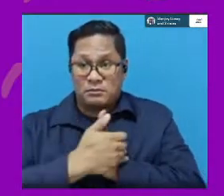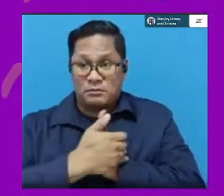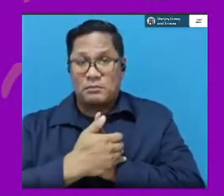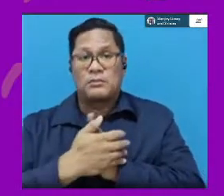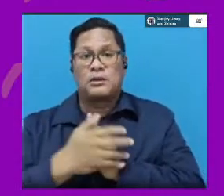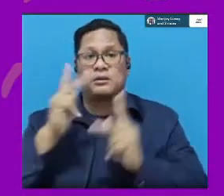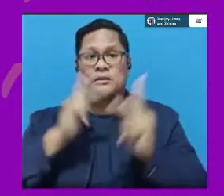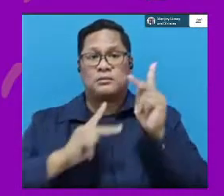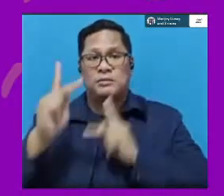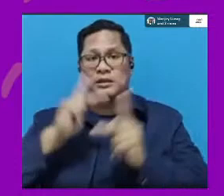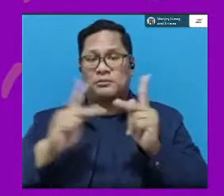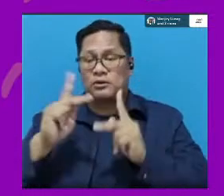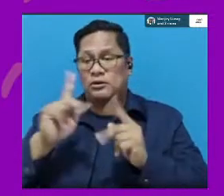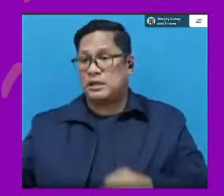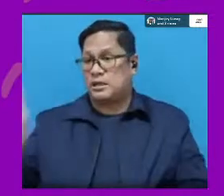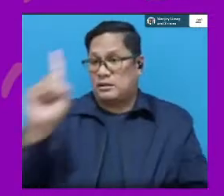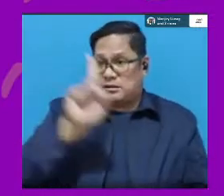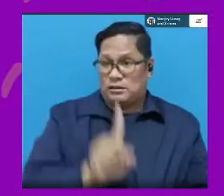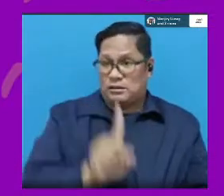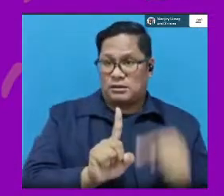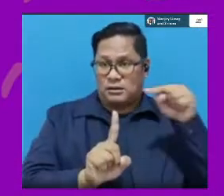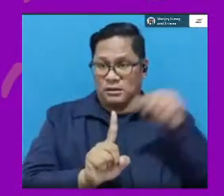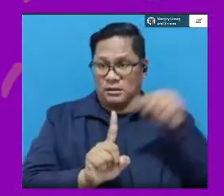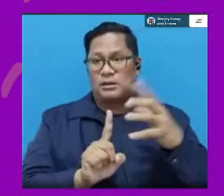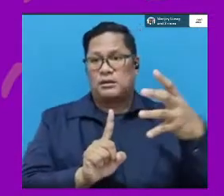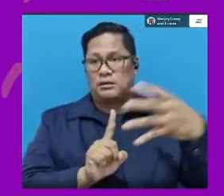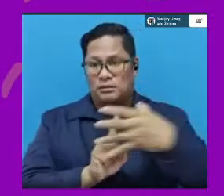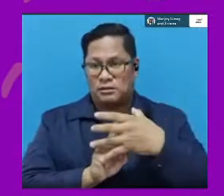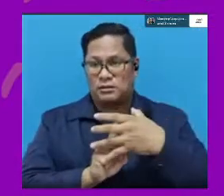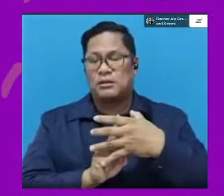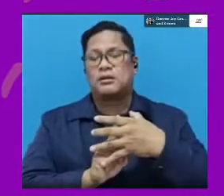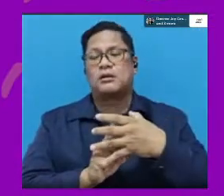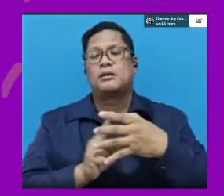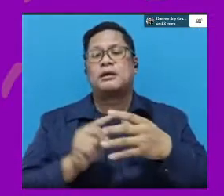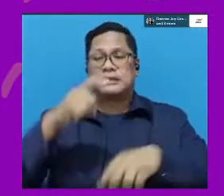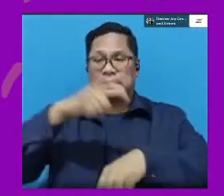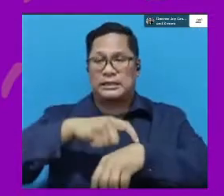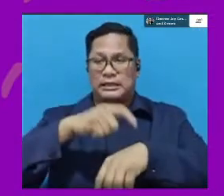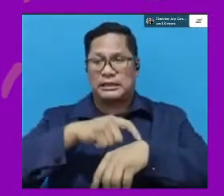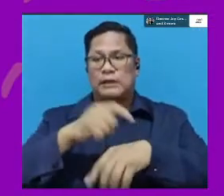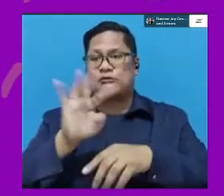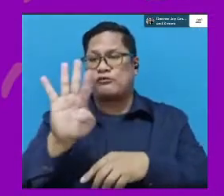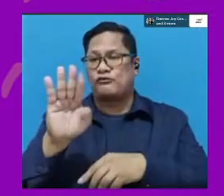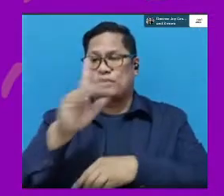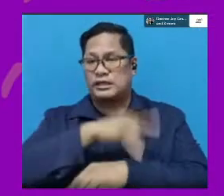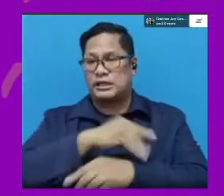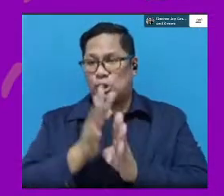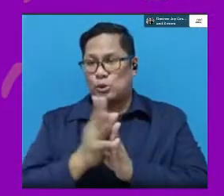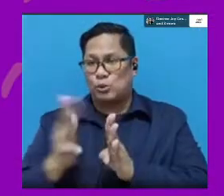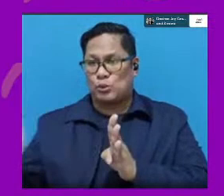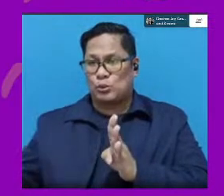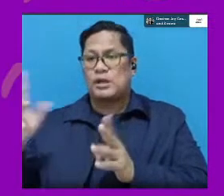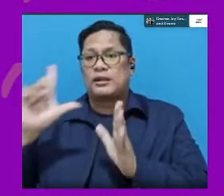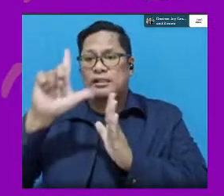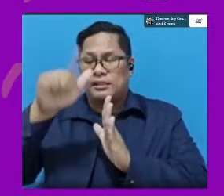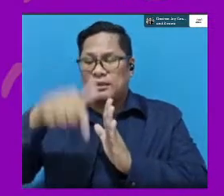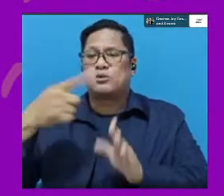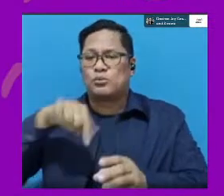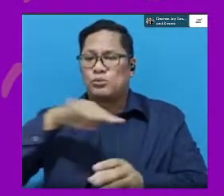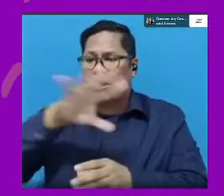be isolated during their 14 days quarantine. Later on, we even